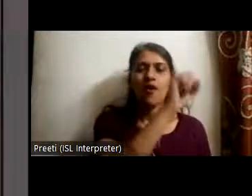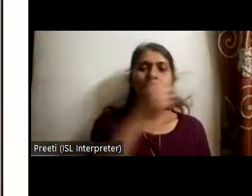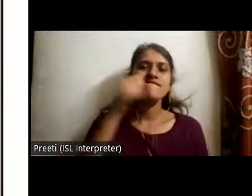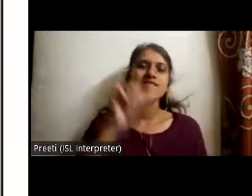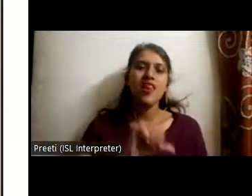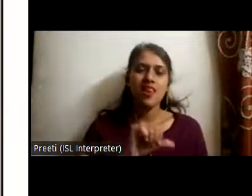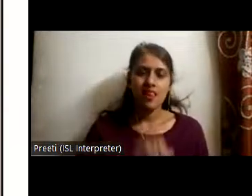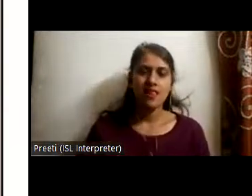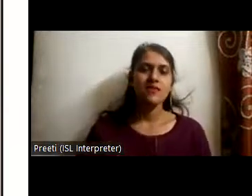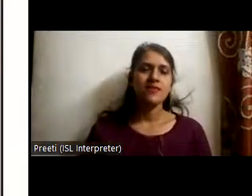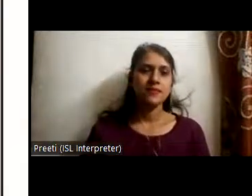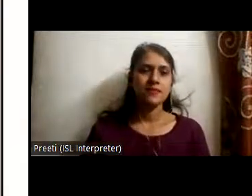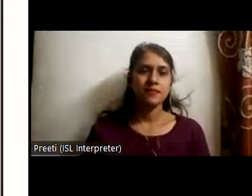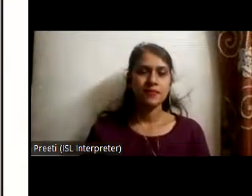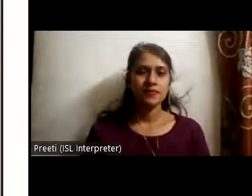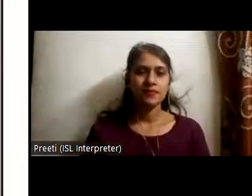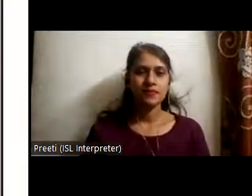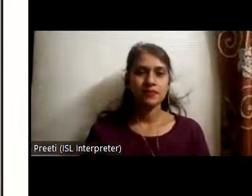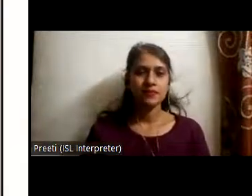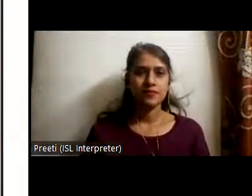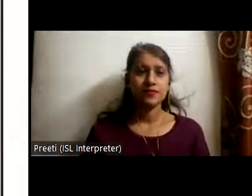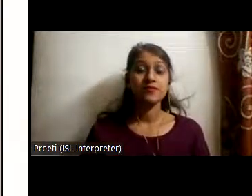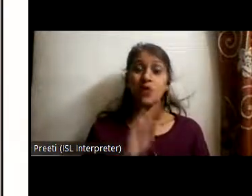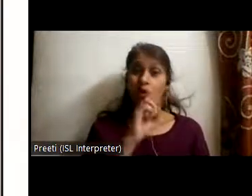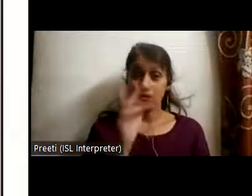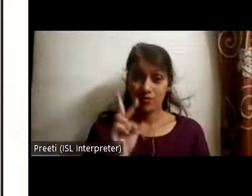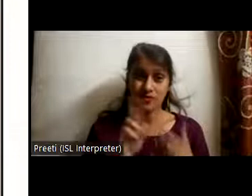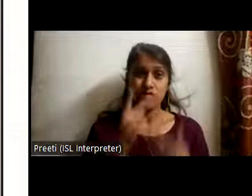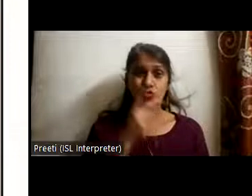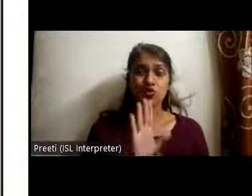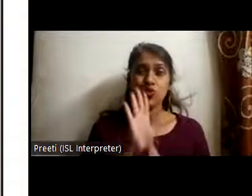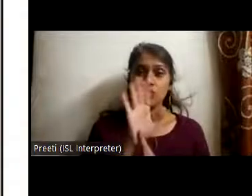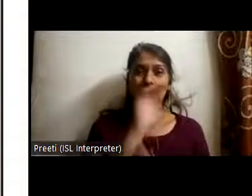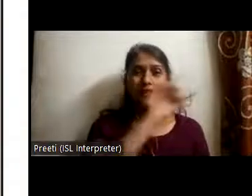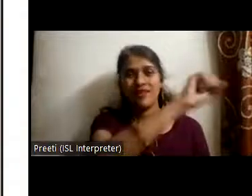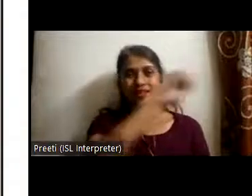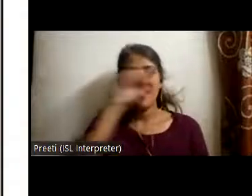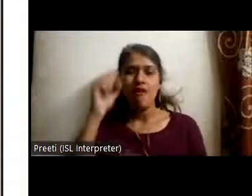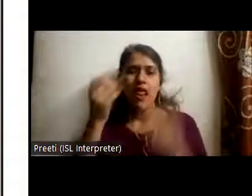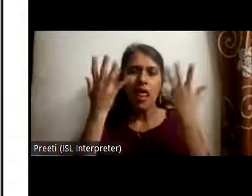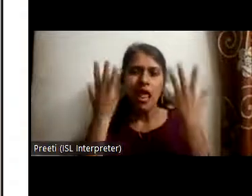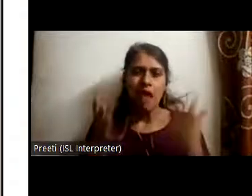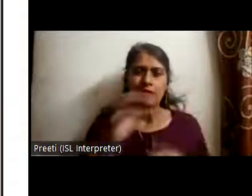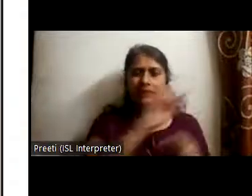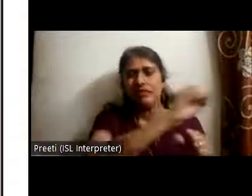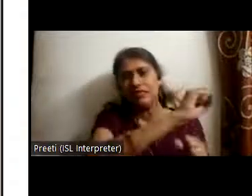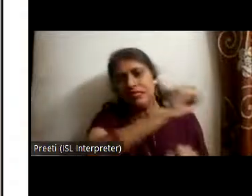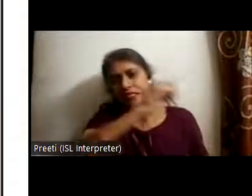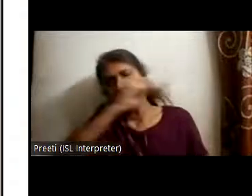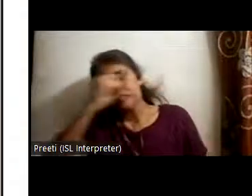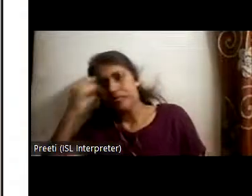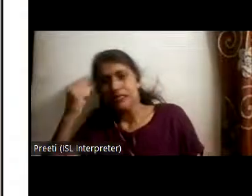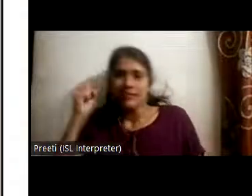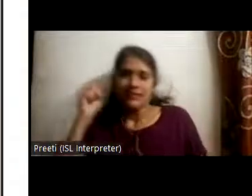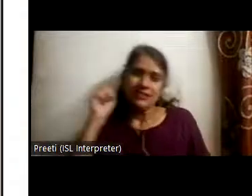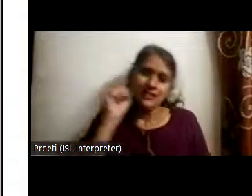things. These are heavy doors, which open on their own, they close on their own. Very difficult for somebody on a